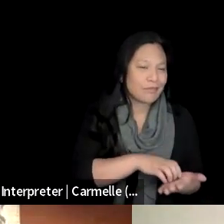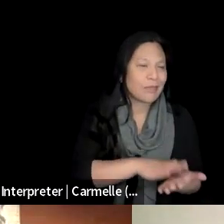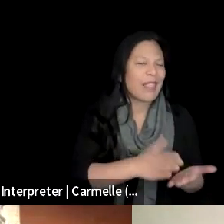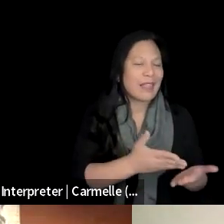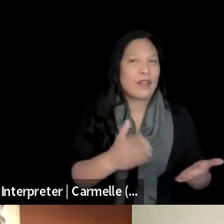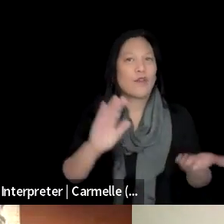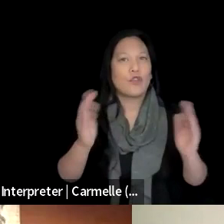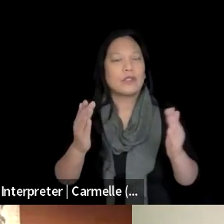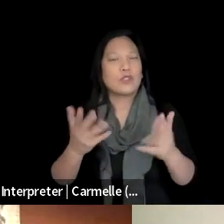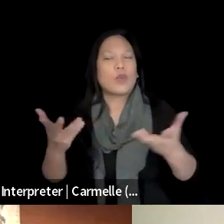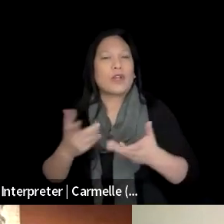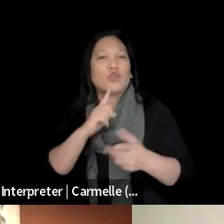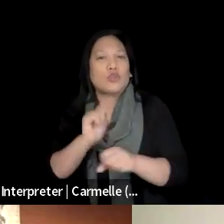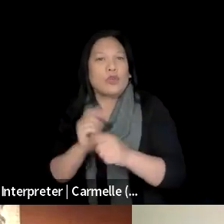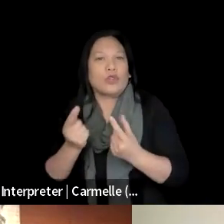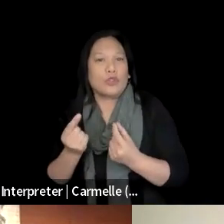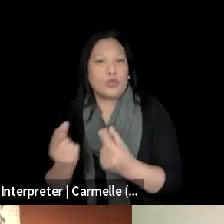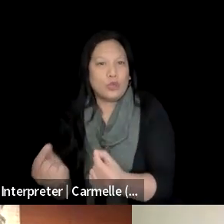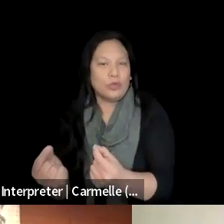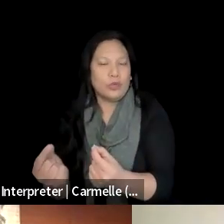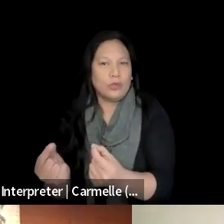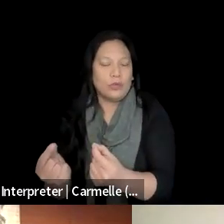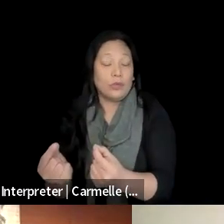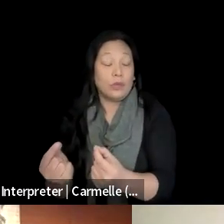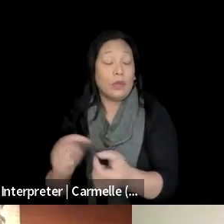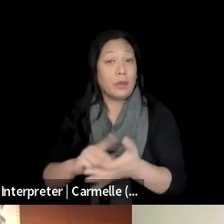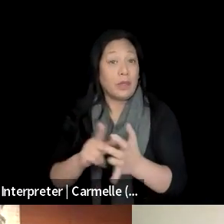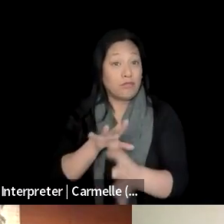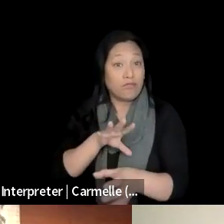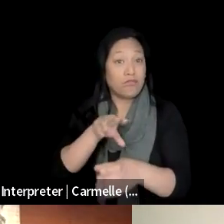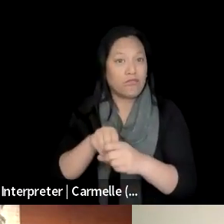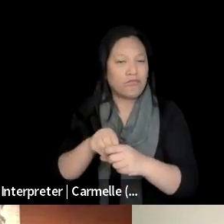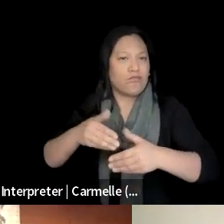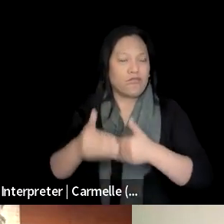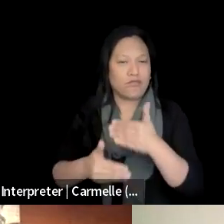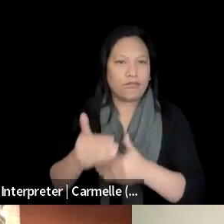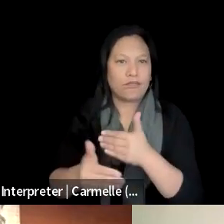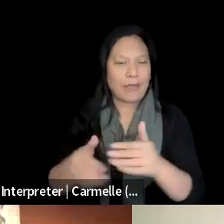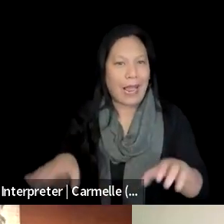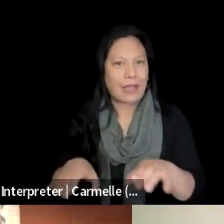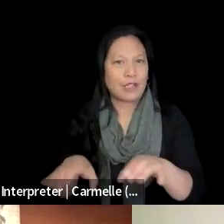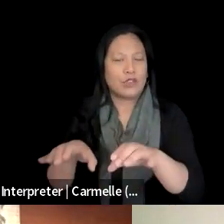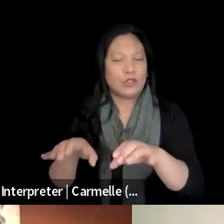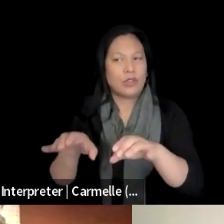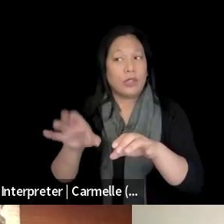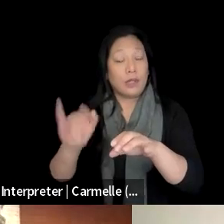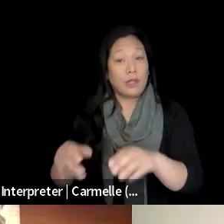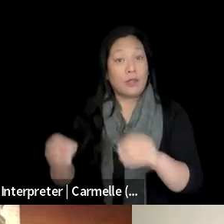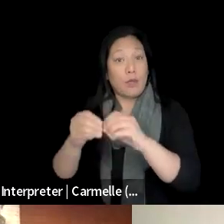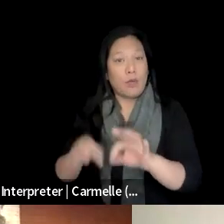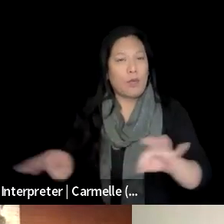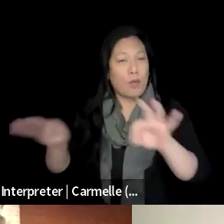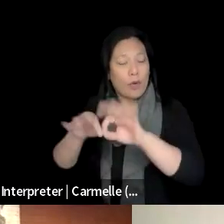moment, the experience of having done it, does that start to become more important to what the result is